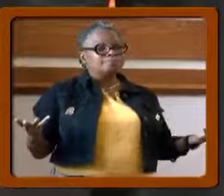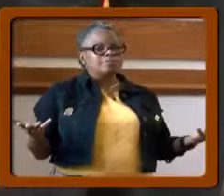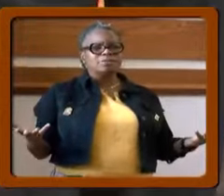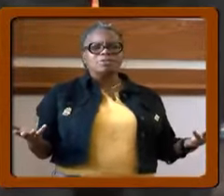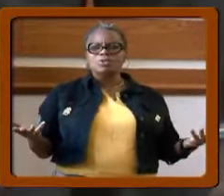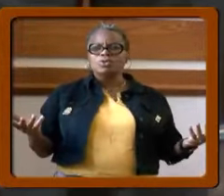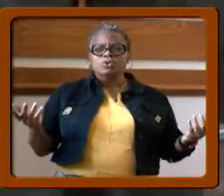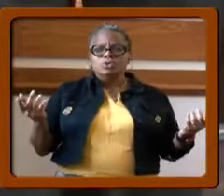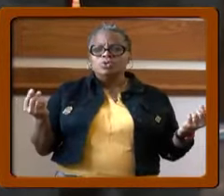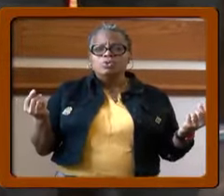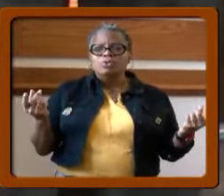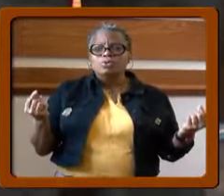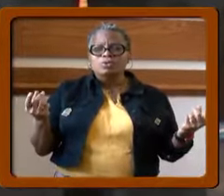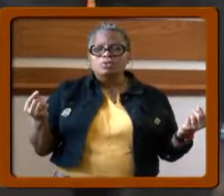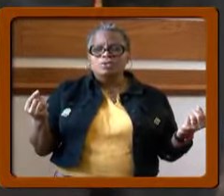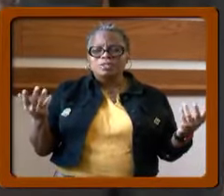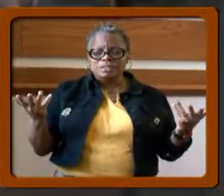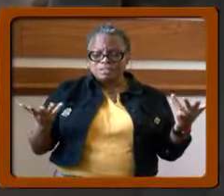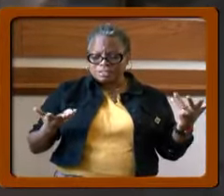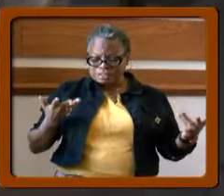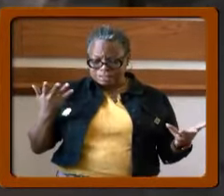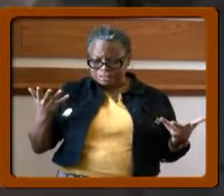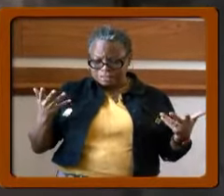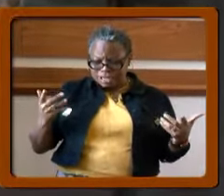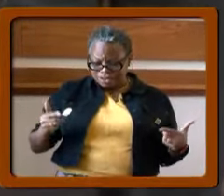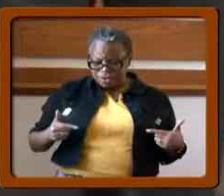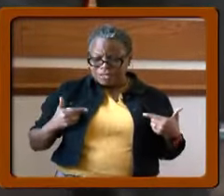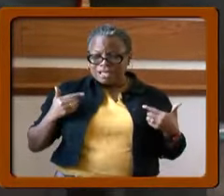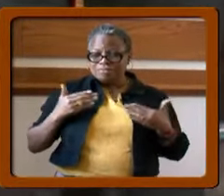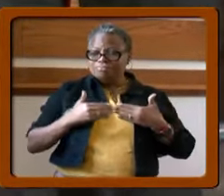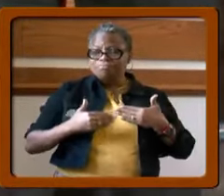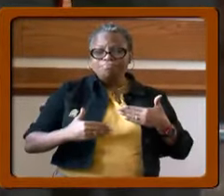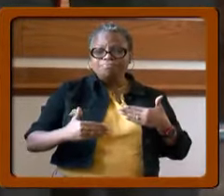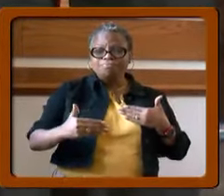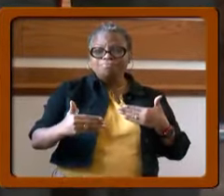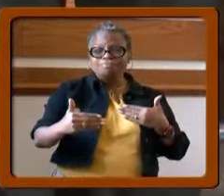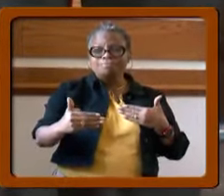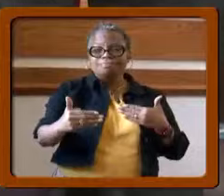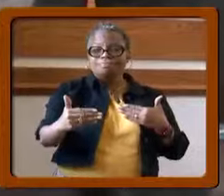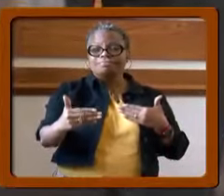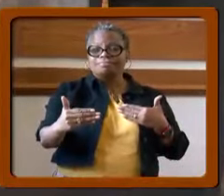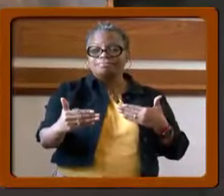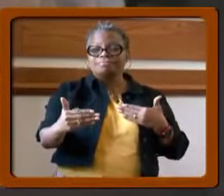not knowing how we'll get through this test,